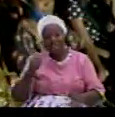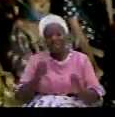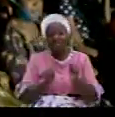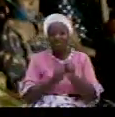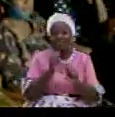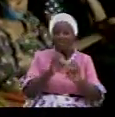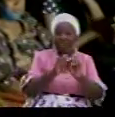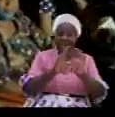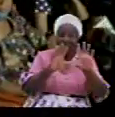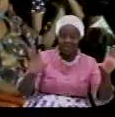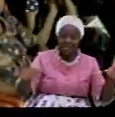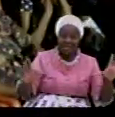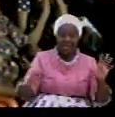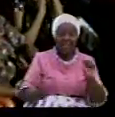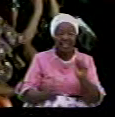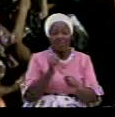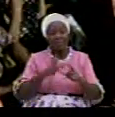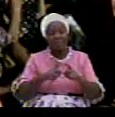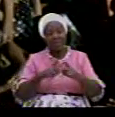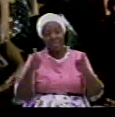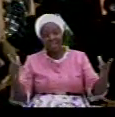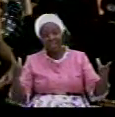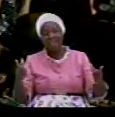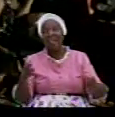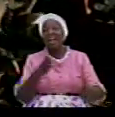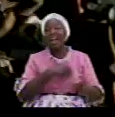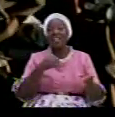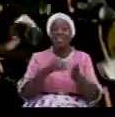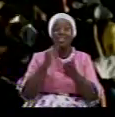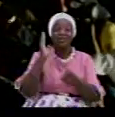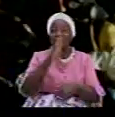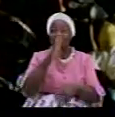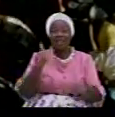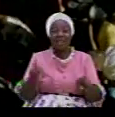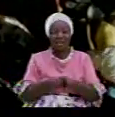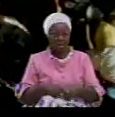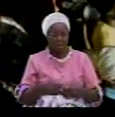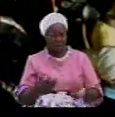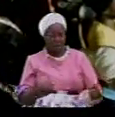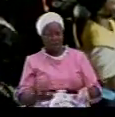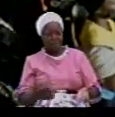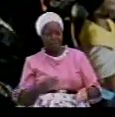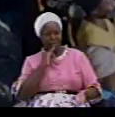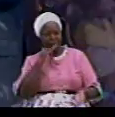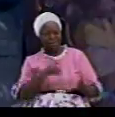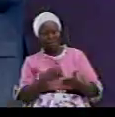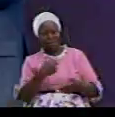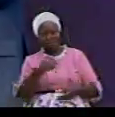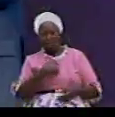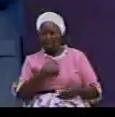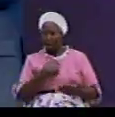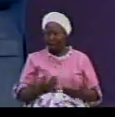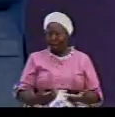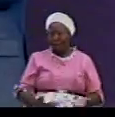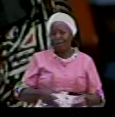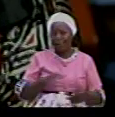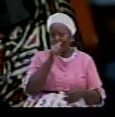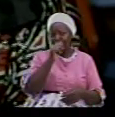bigger. It will be like, is it me? Something will touch your brain for